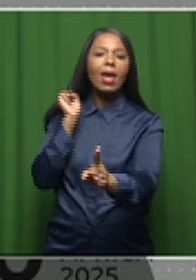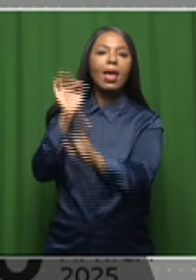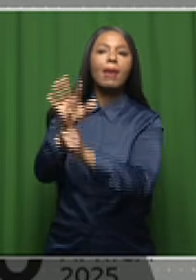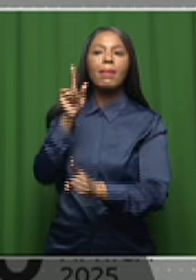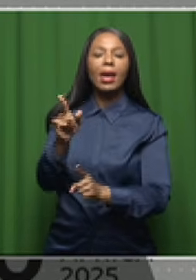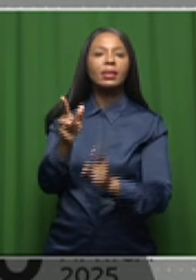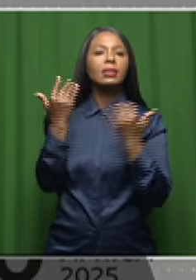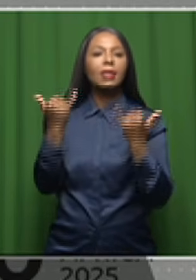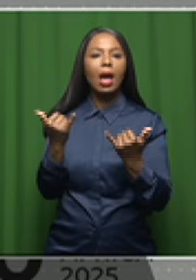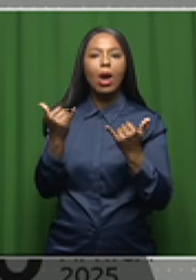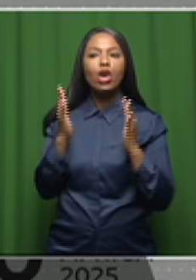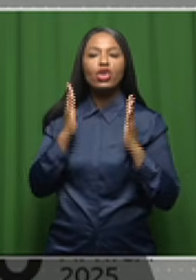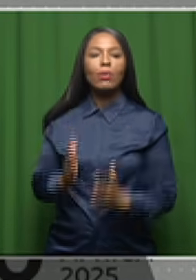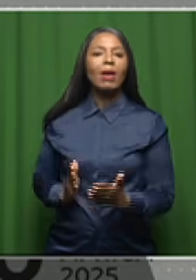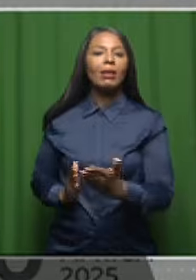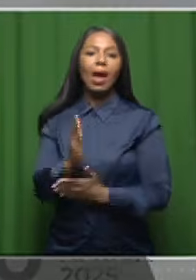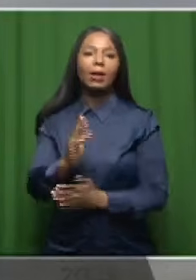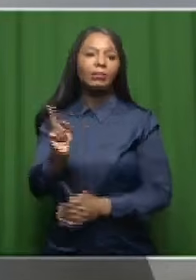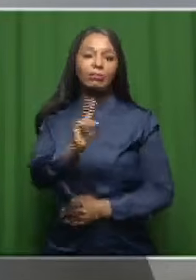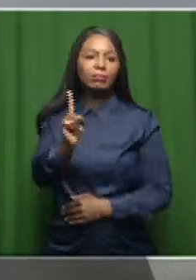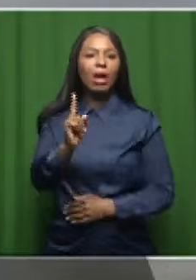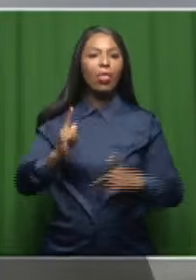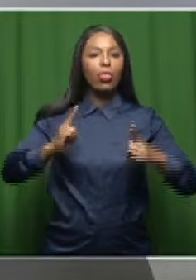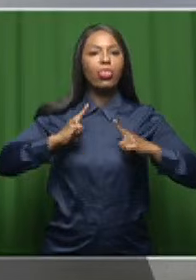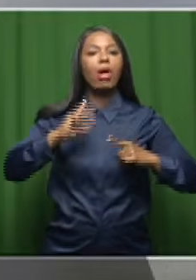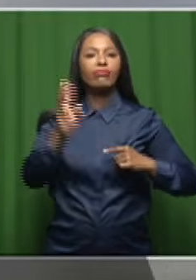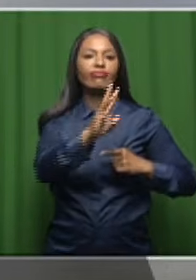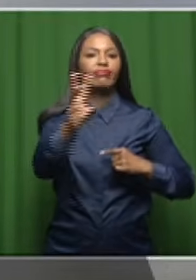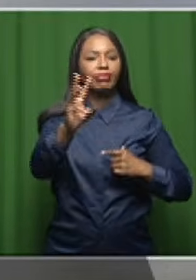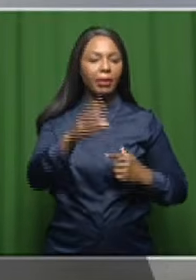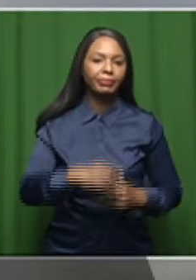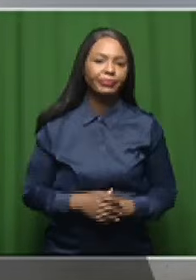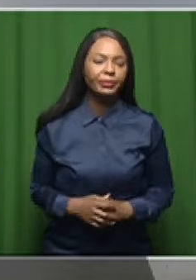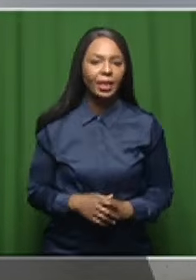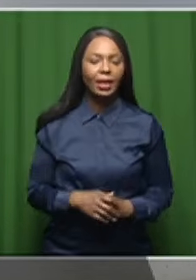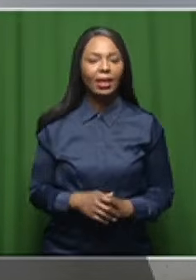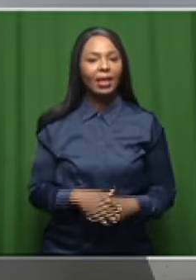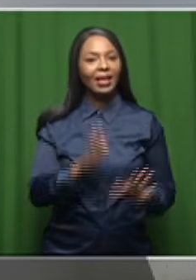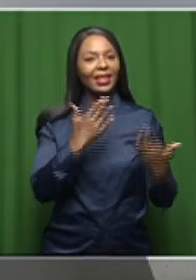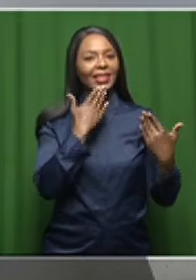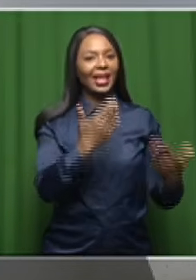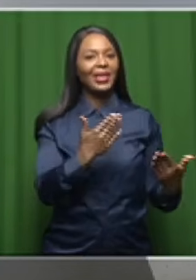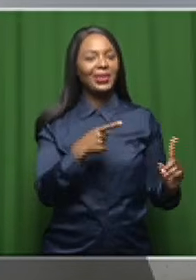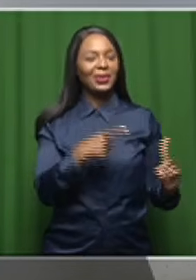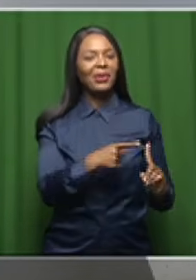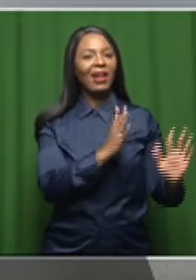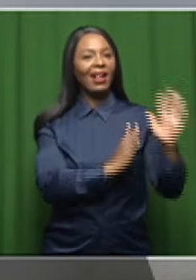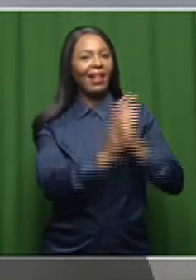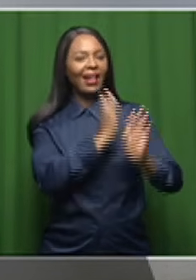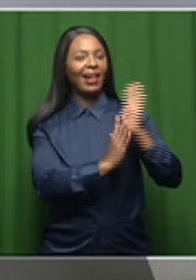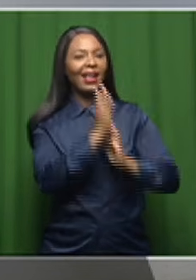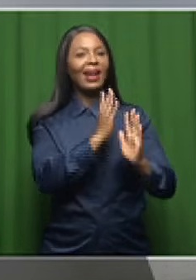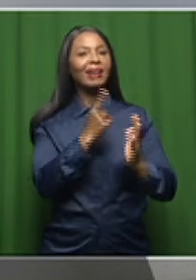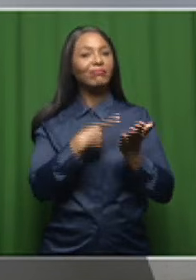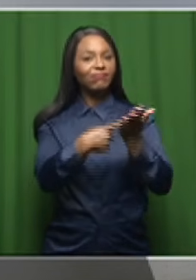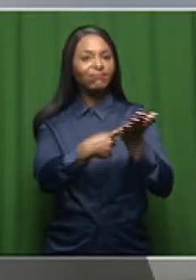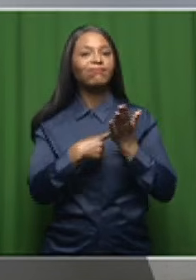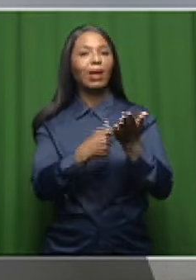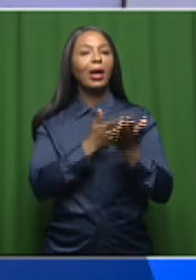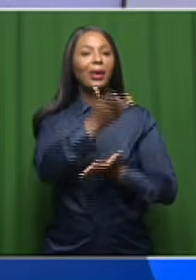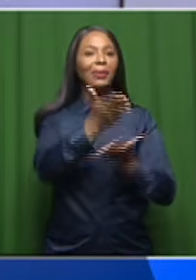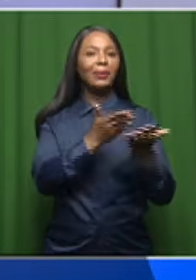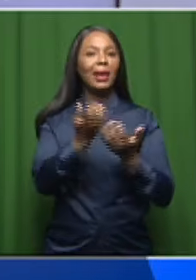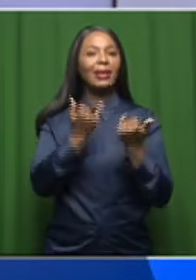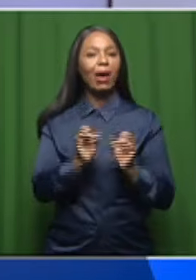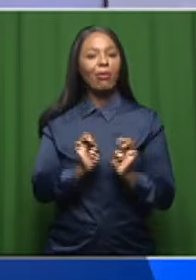rights. Absolutely. So, Velenkosin, thank you so much for this. We are going to take this discussion further with my